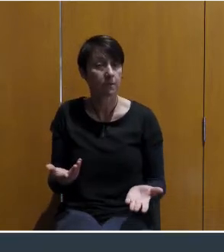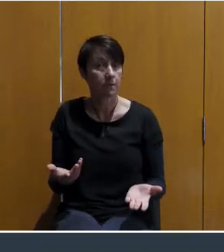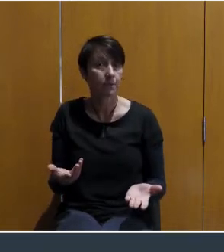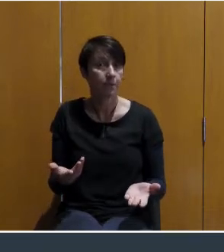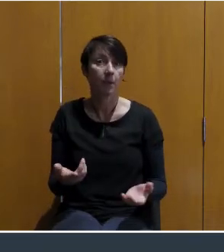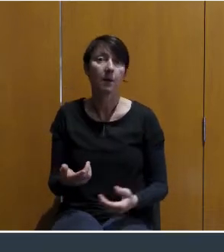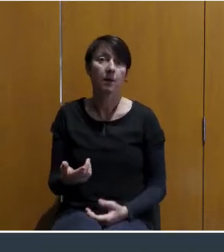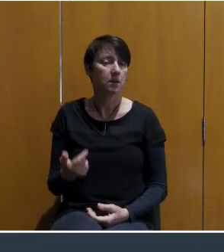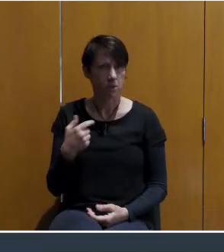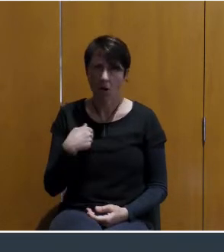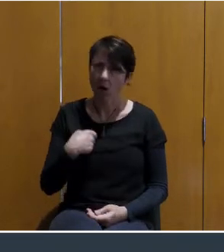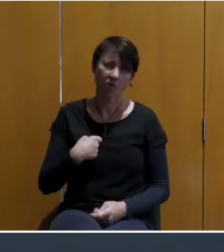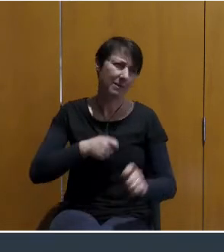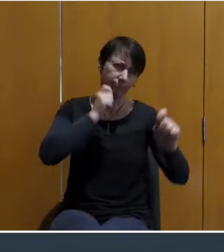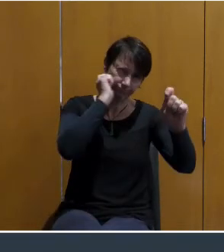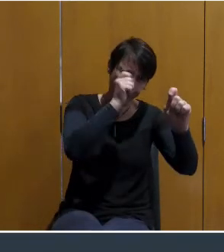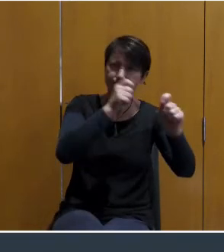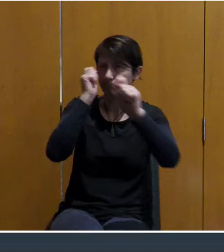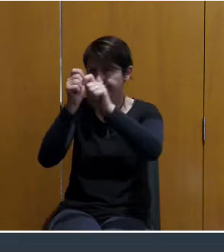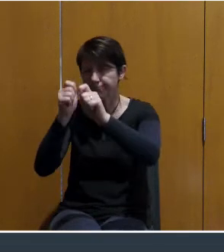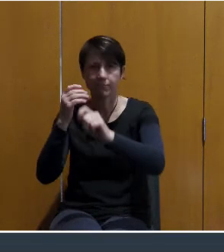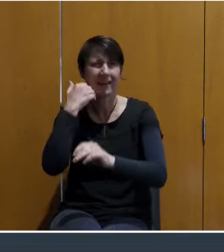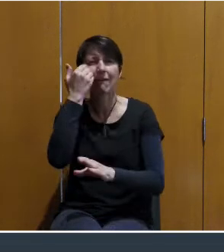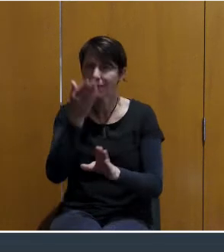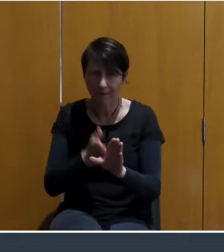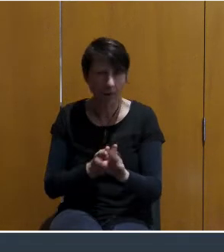So I've been putting all these signs up every year.